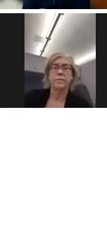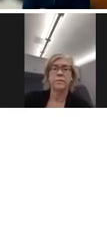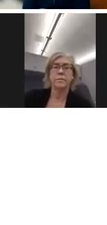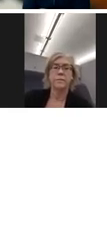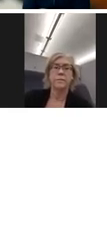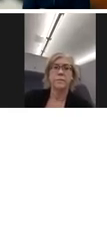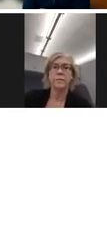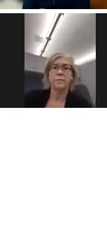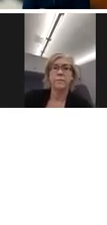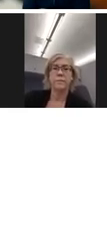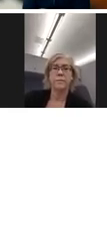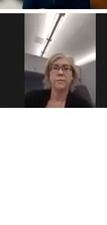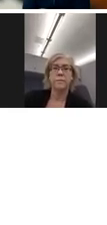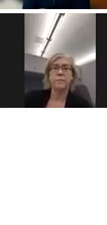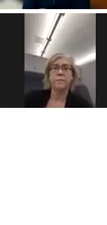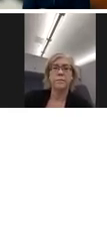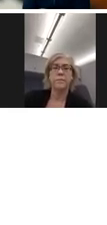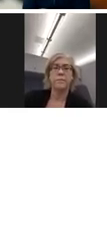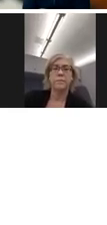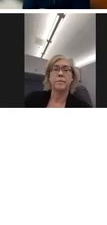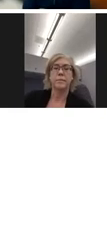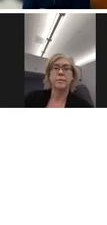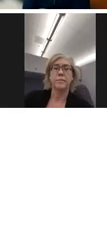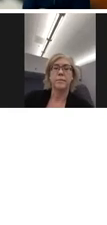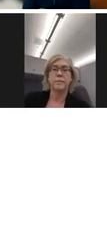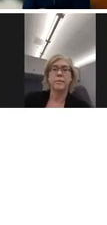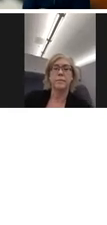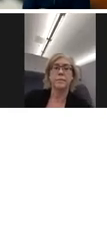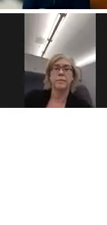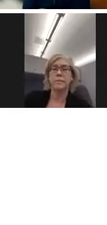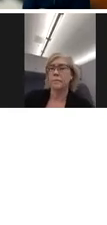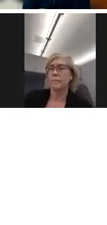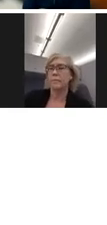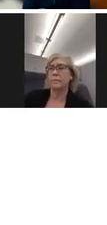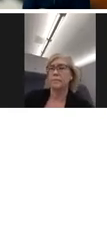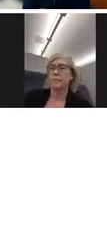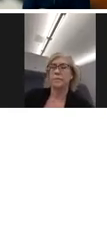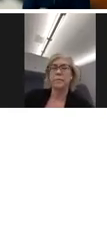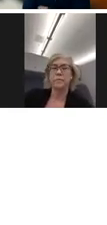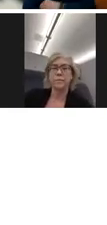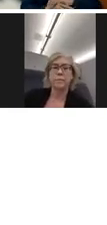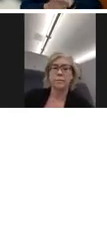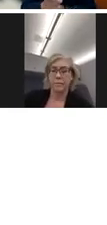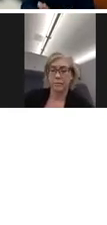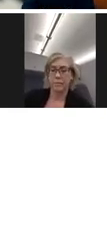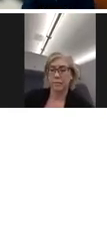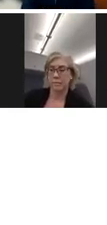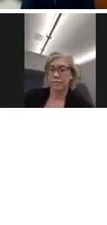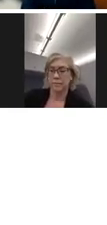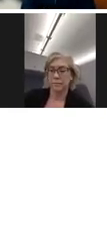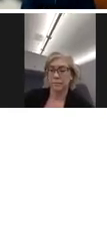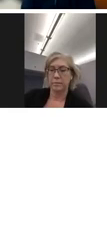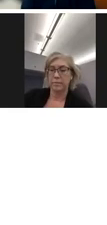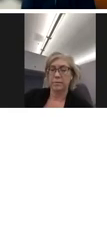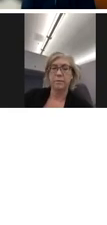recidivating is slim. Once they start to working, they will continue to work. We currently have been received an